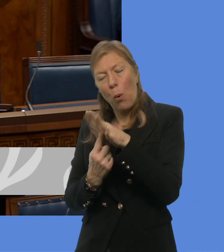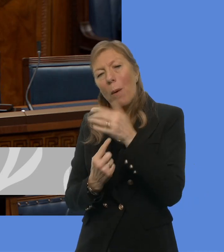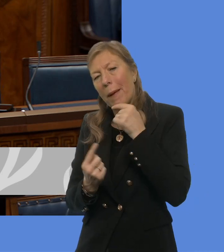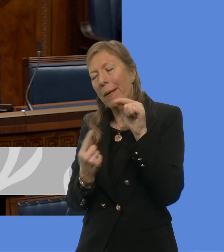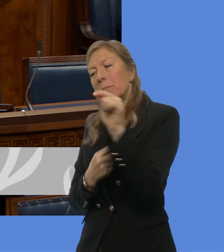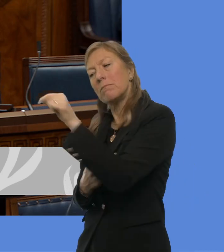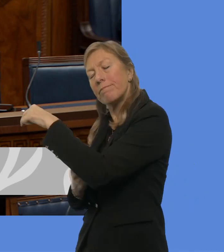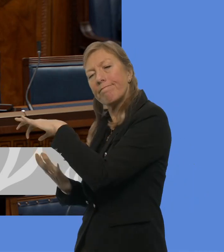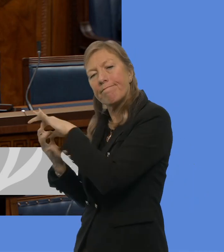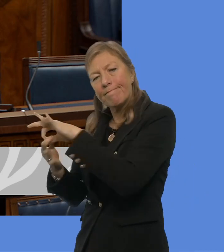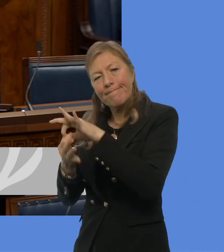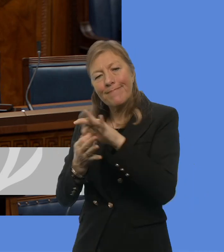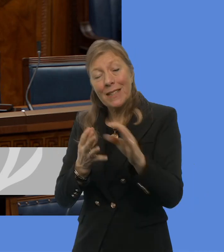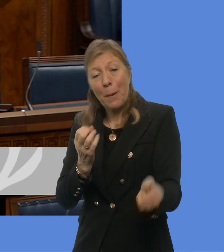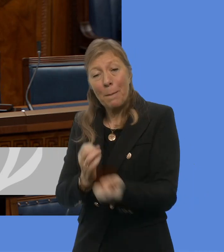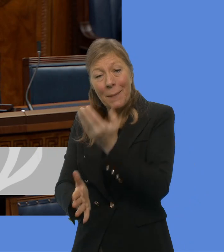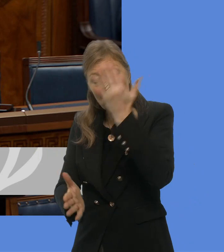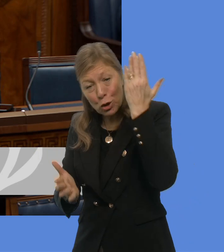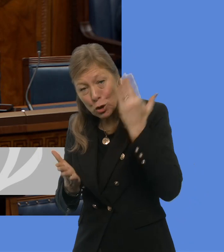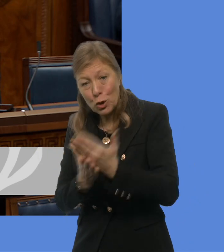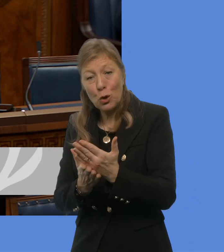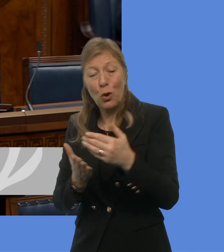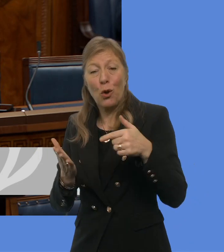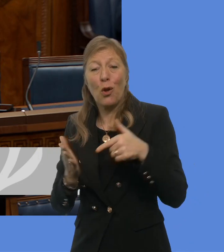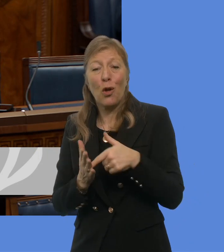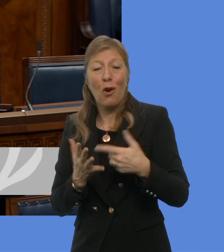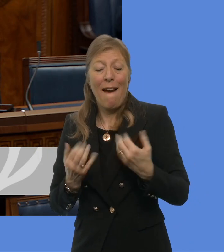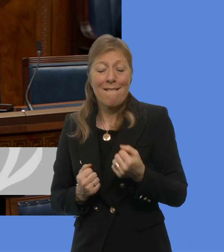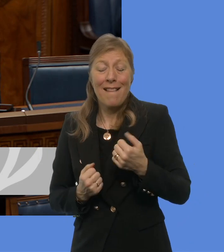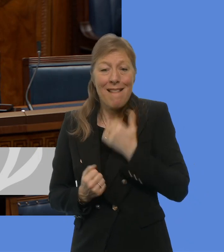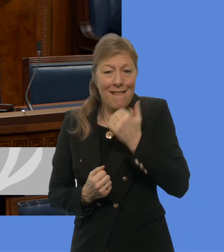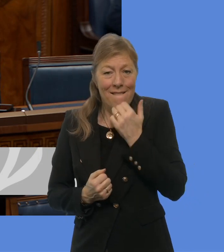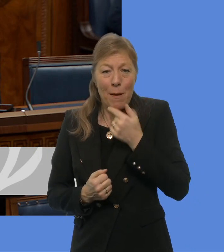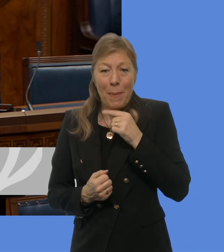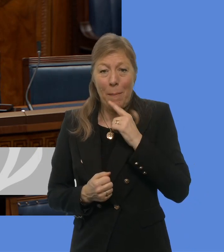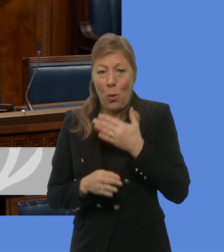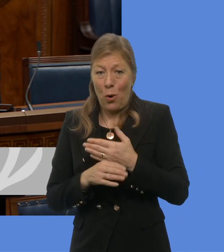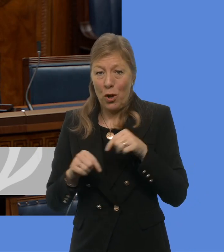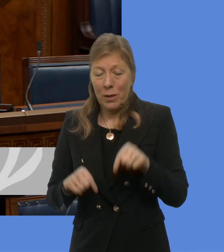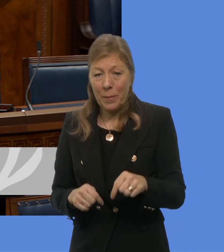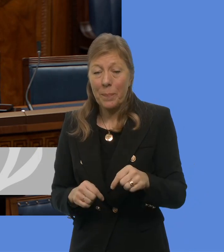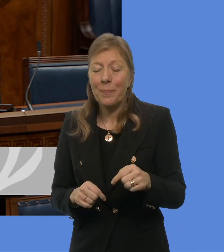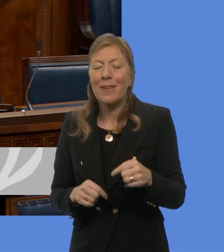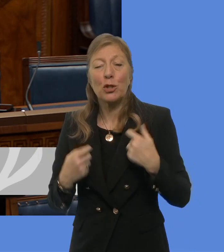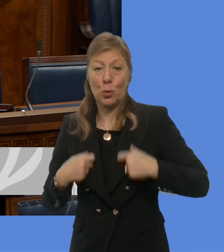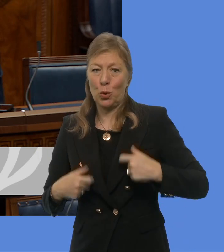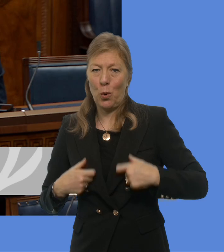key focus of both my predecessor and of myself. In early 2023, there were over 200 social